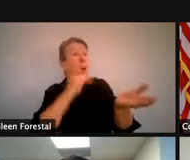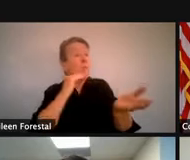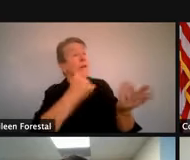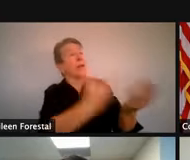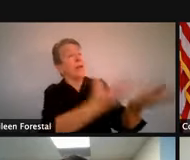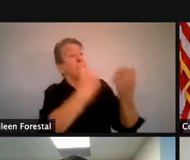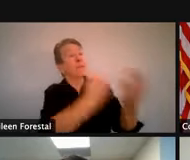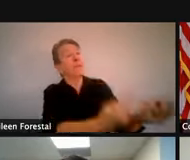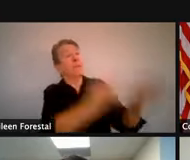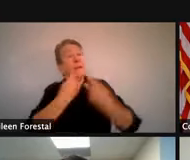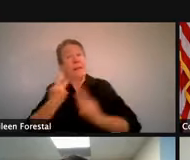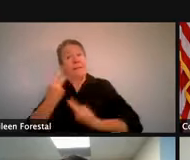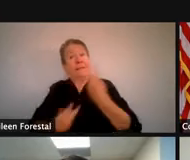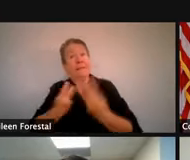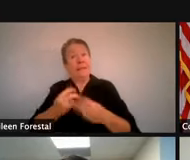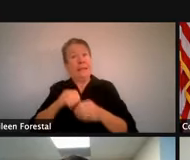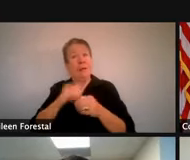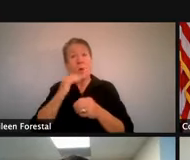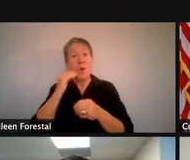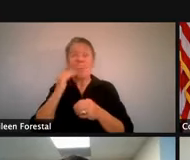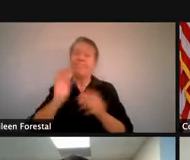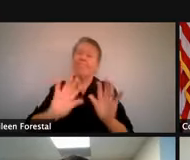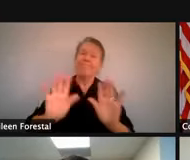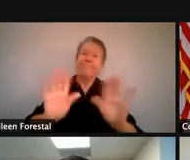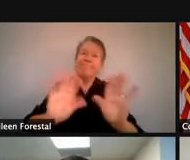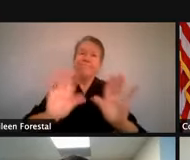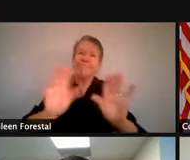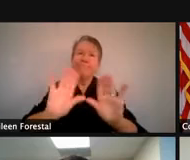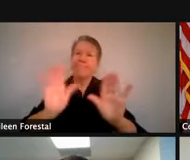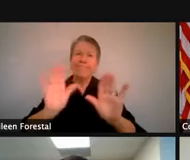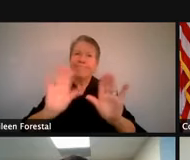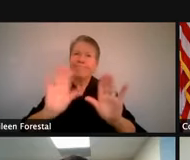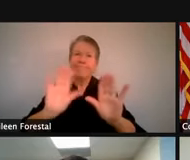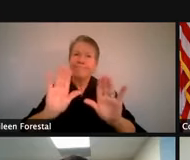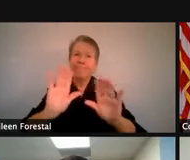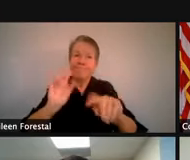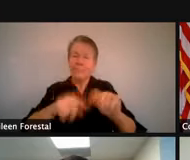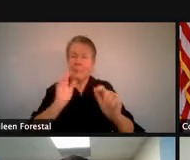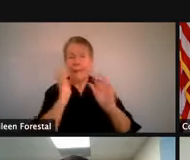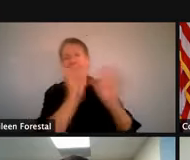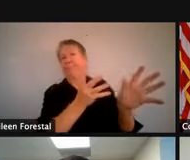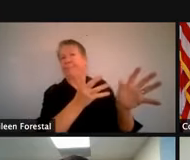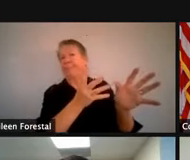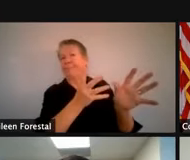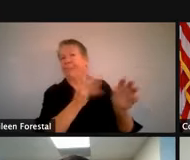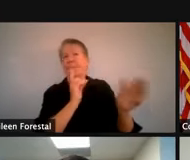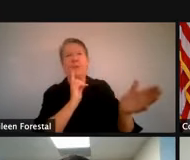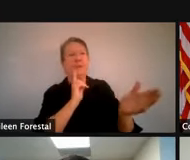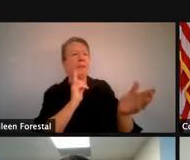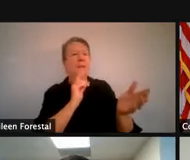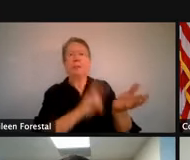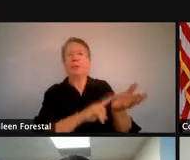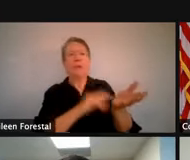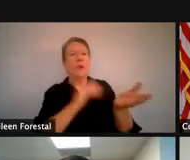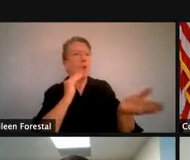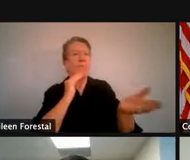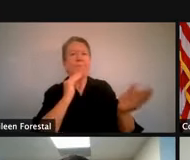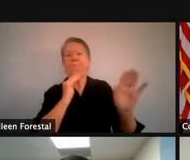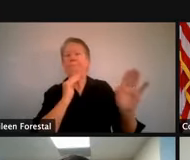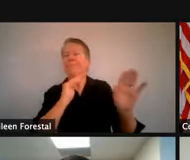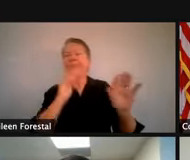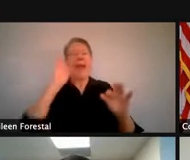mistake. And I know that sounds callous, but we're in a tough spot right now. Again, not remotely